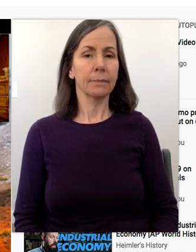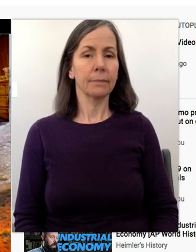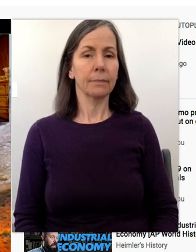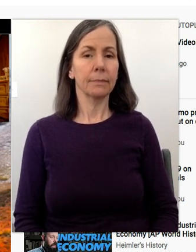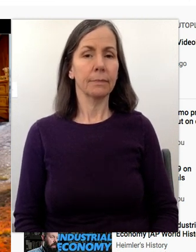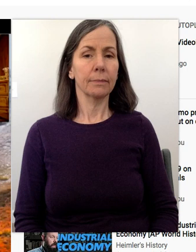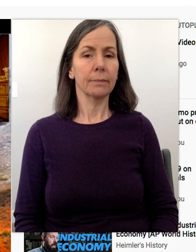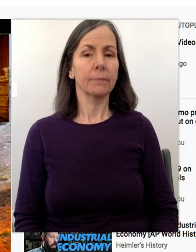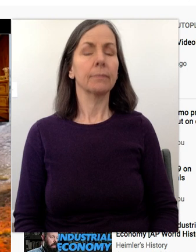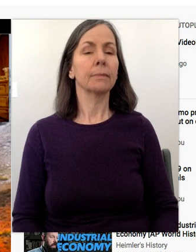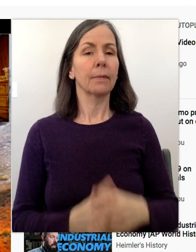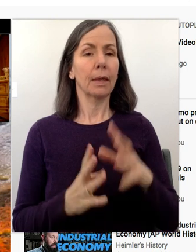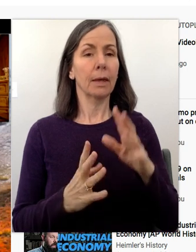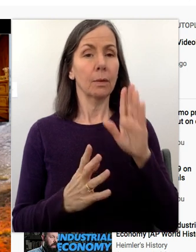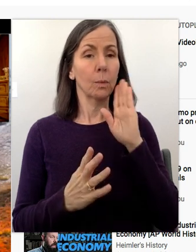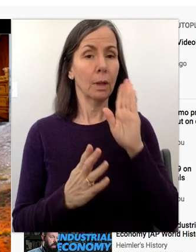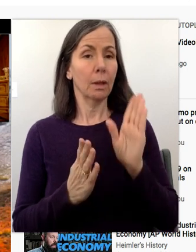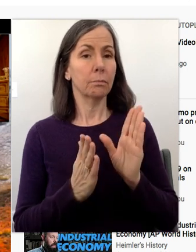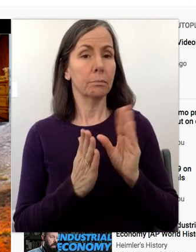And attach